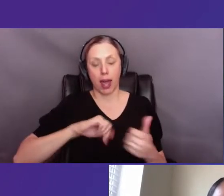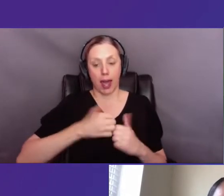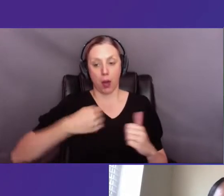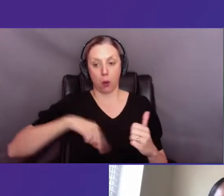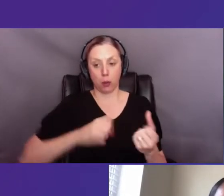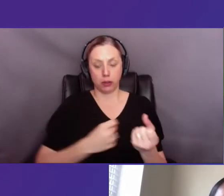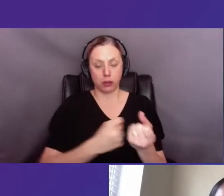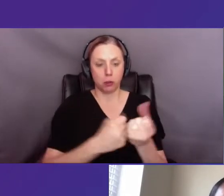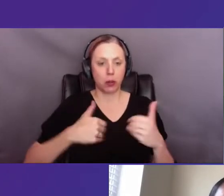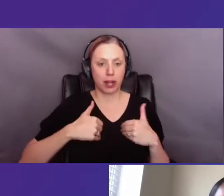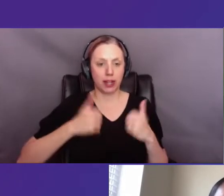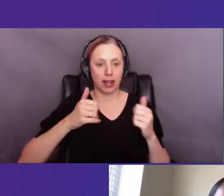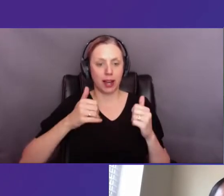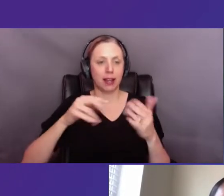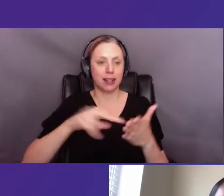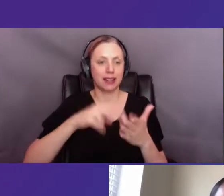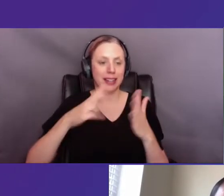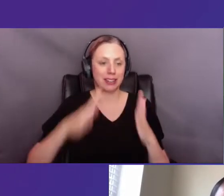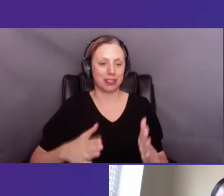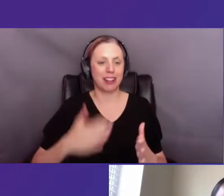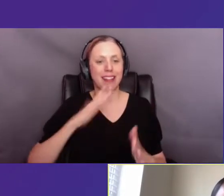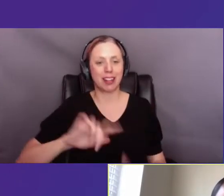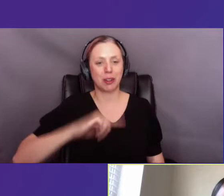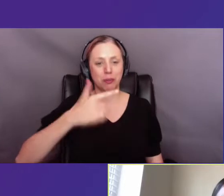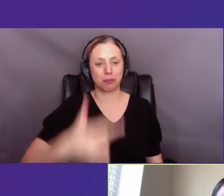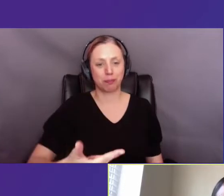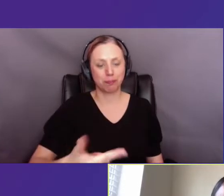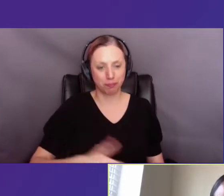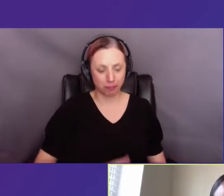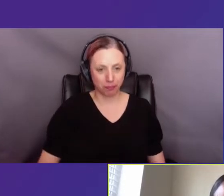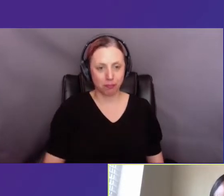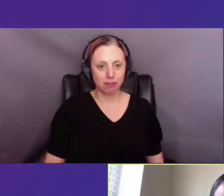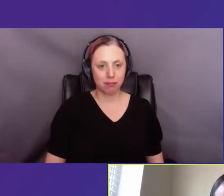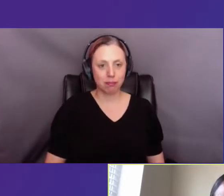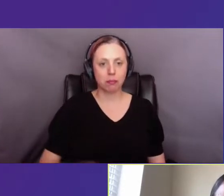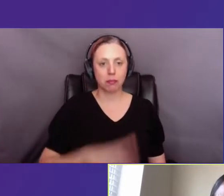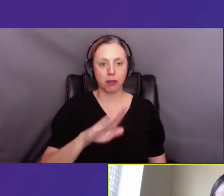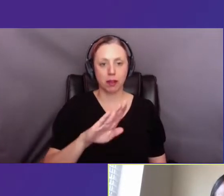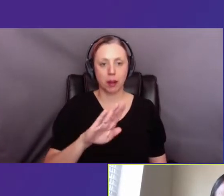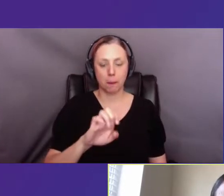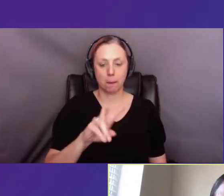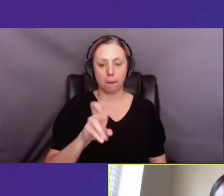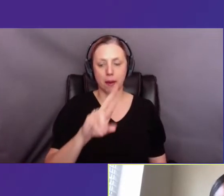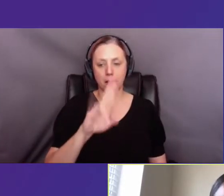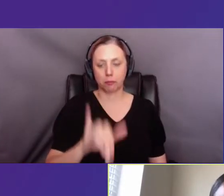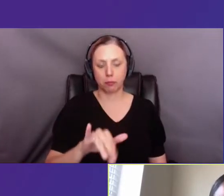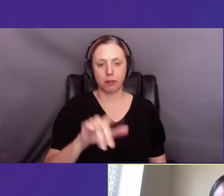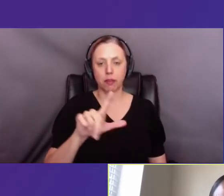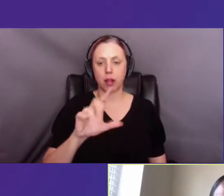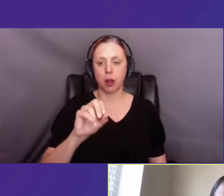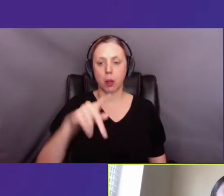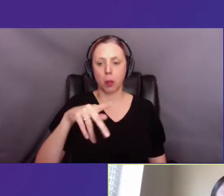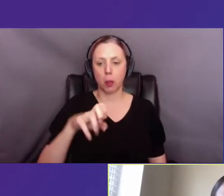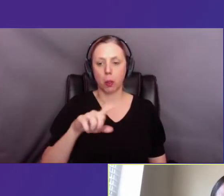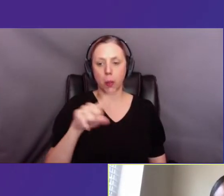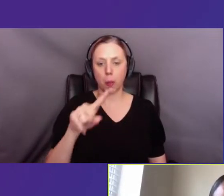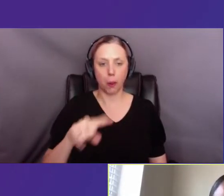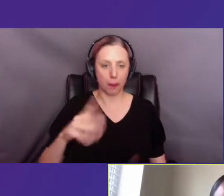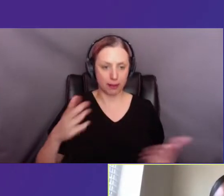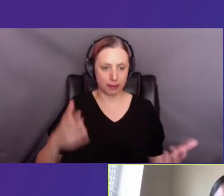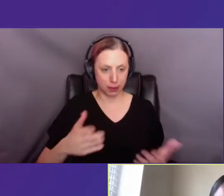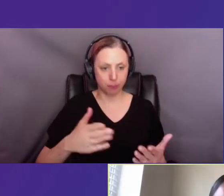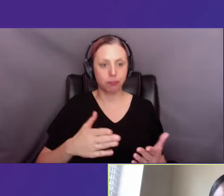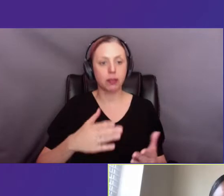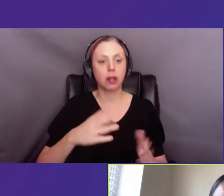dancers. And I pass it on to Beverly. Hey, thank you, Stacie. Hi, my name is Beverly Lopez. I go by she,